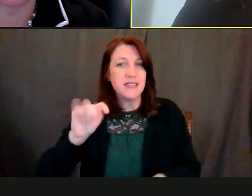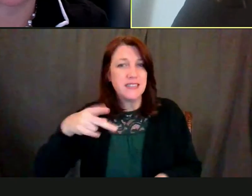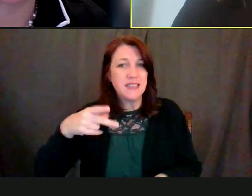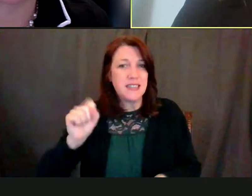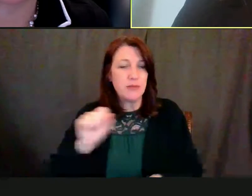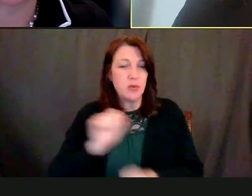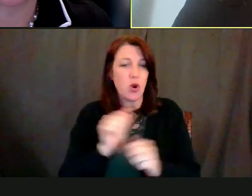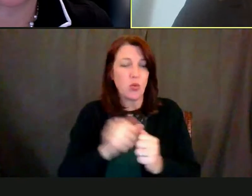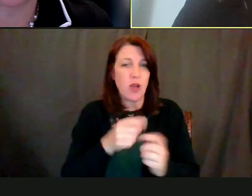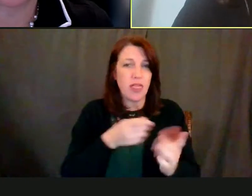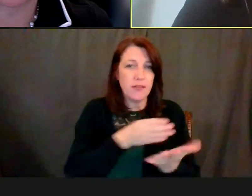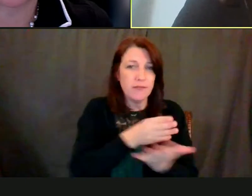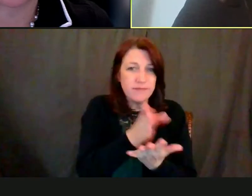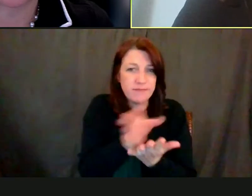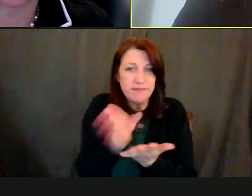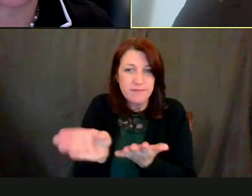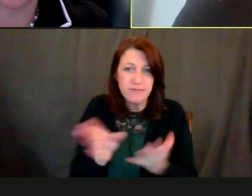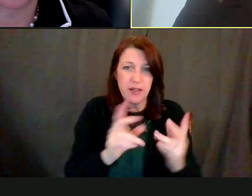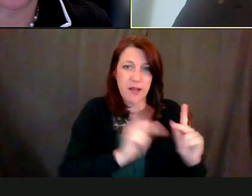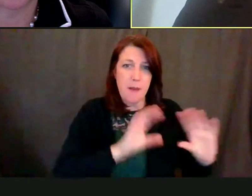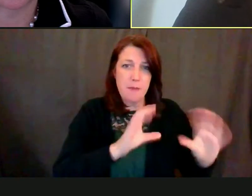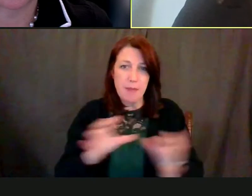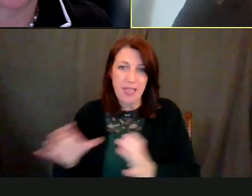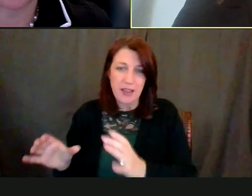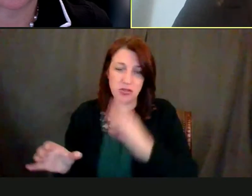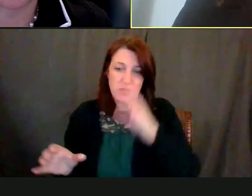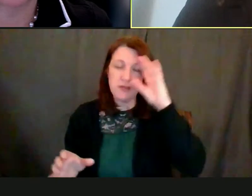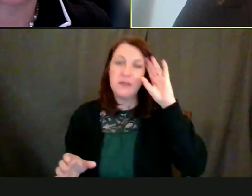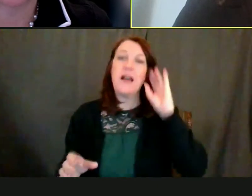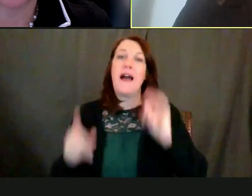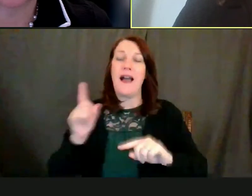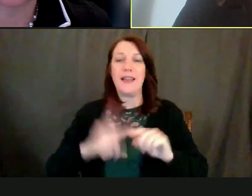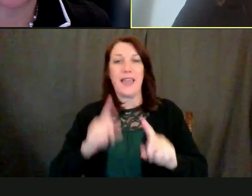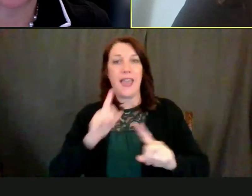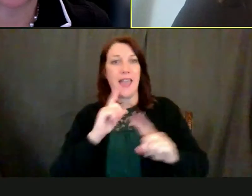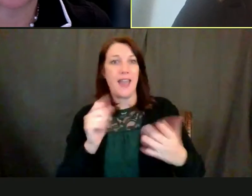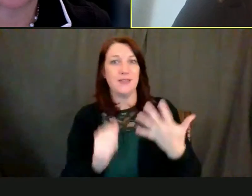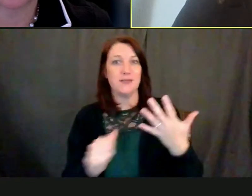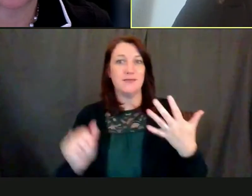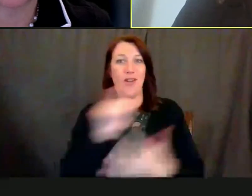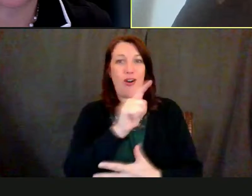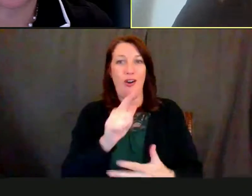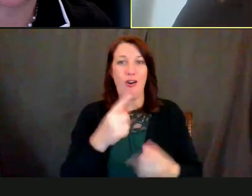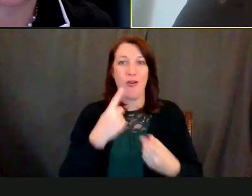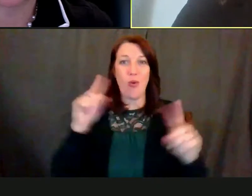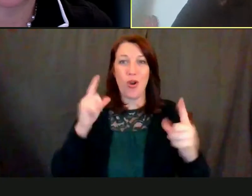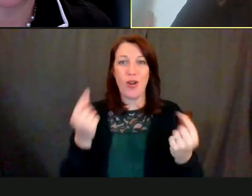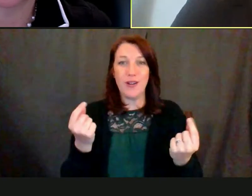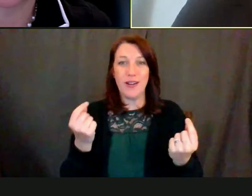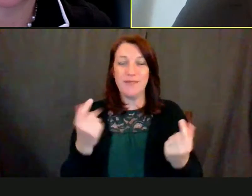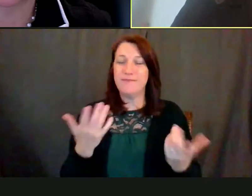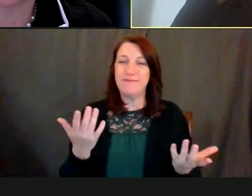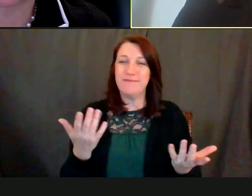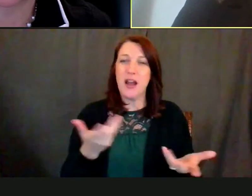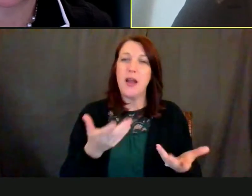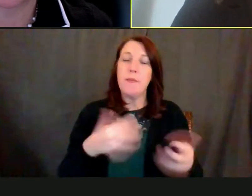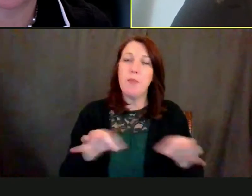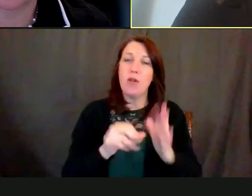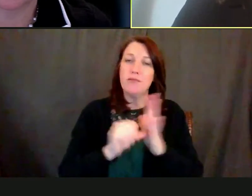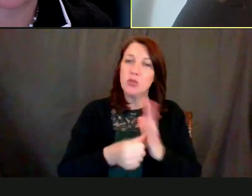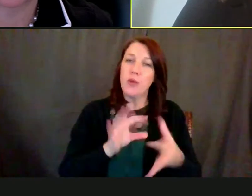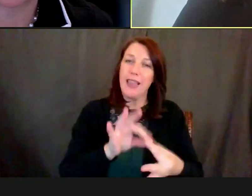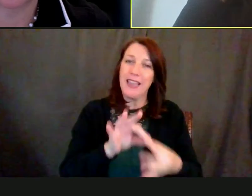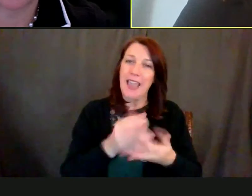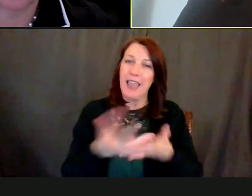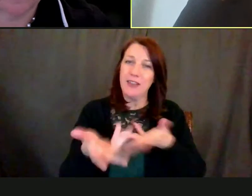populations. I can't tell you, one thing that will work with all populations, other than really to engage the participants throughout